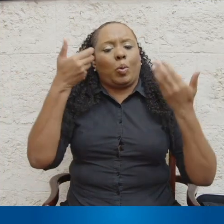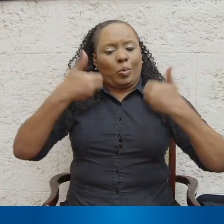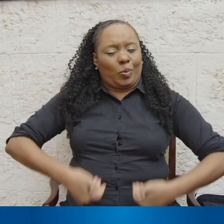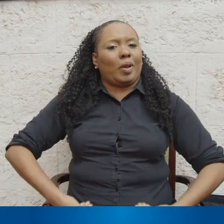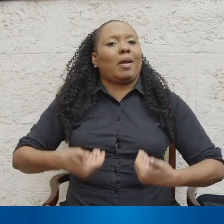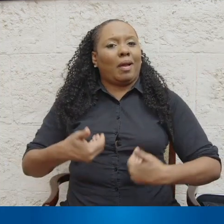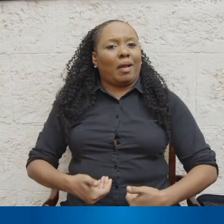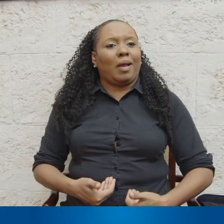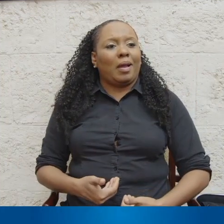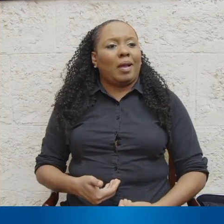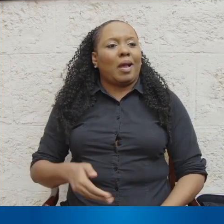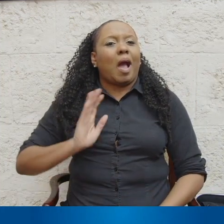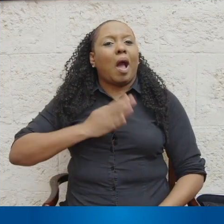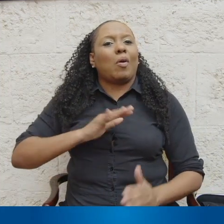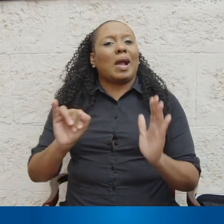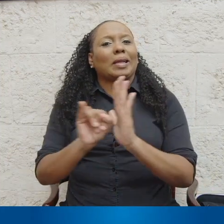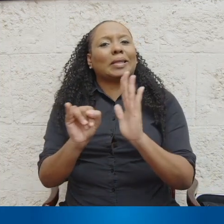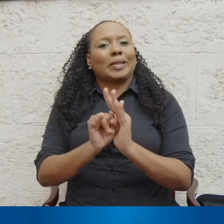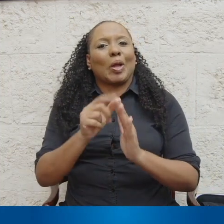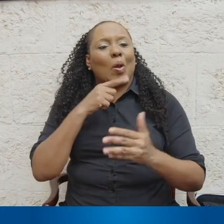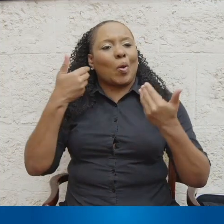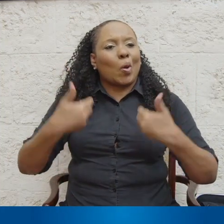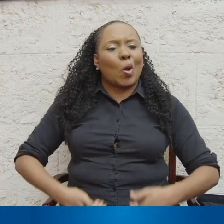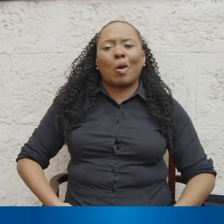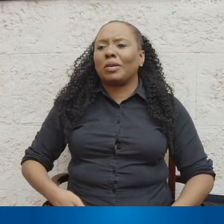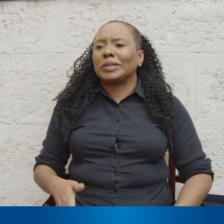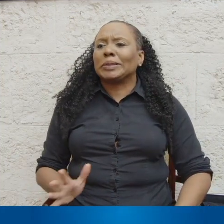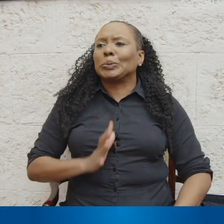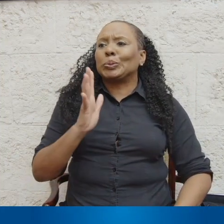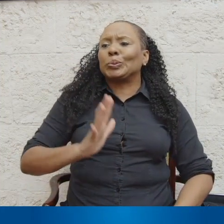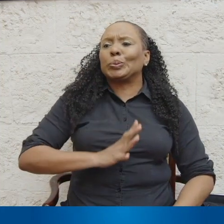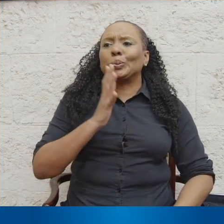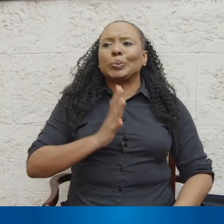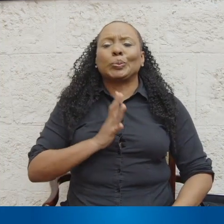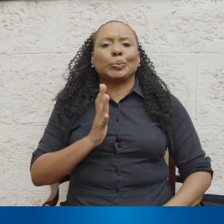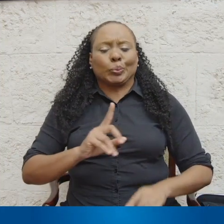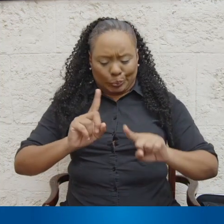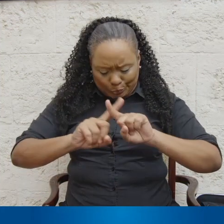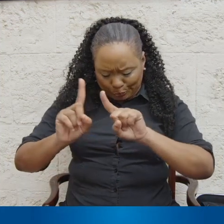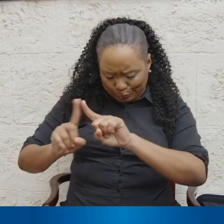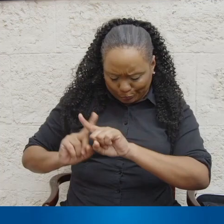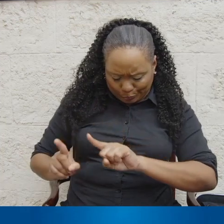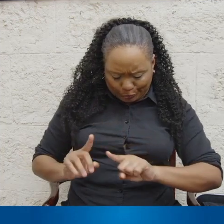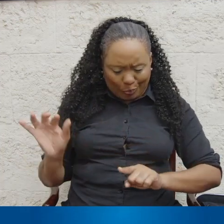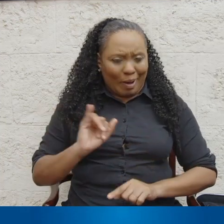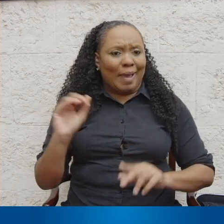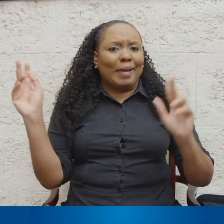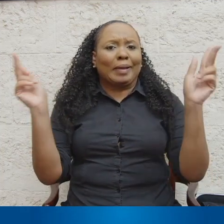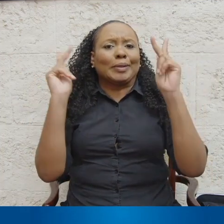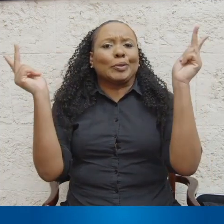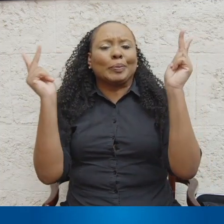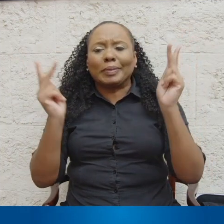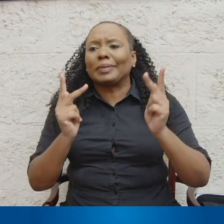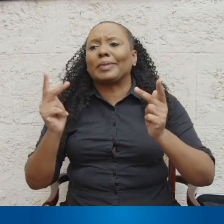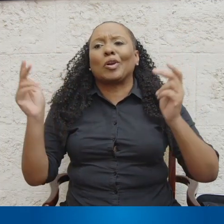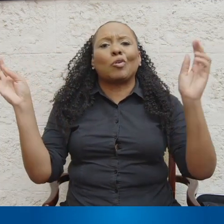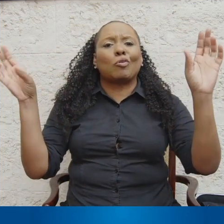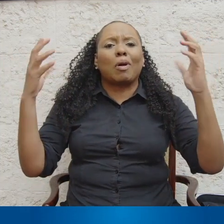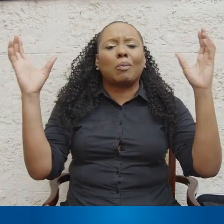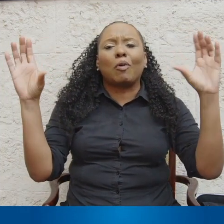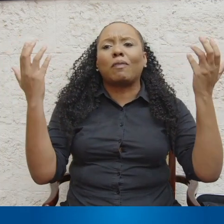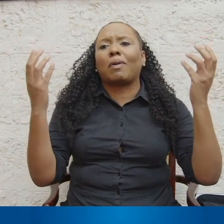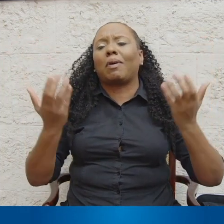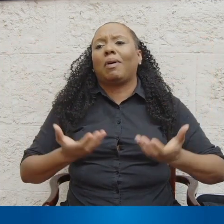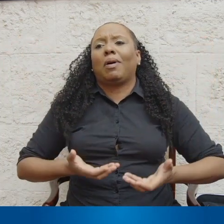people. And yes, we will have all of the pomp and pageantry that we like in the context of Kadooment and crop over, but as well we have